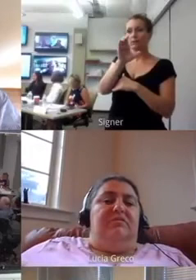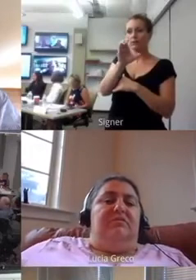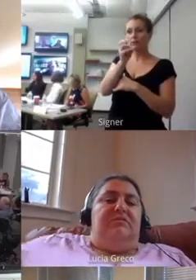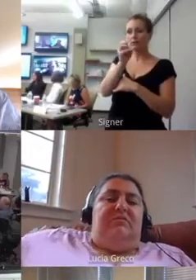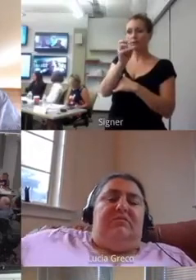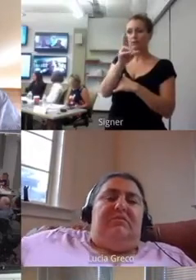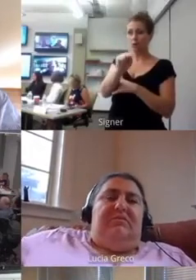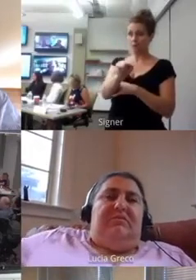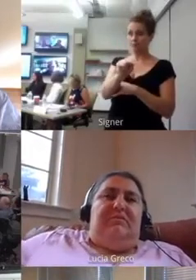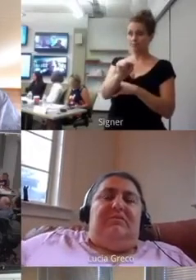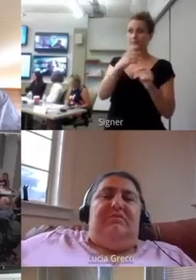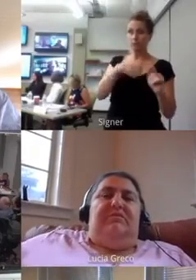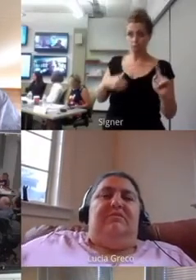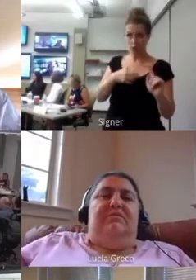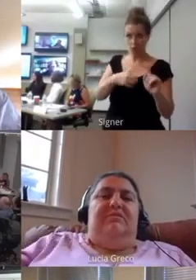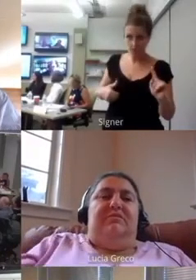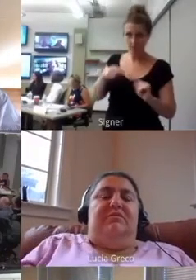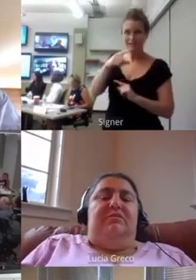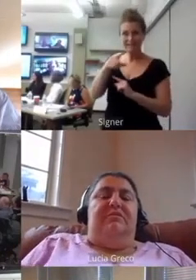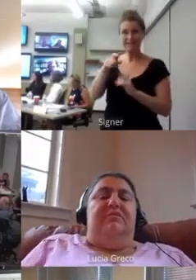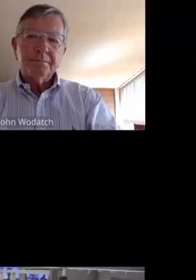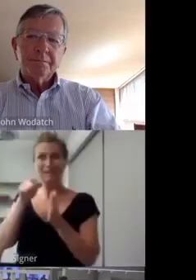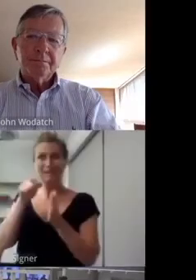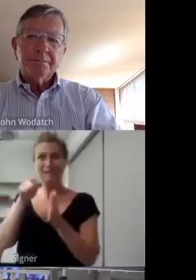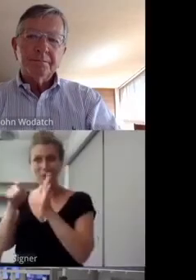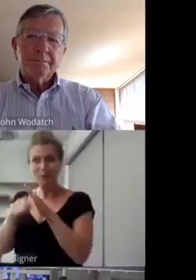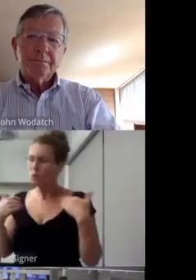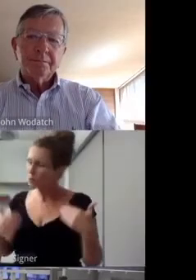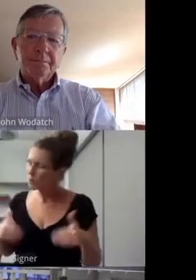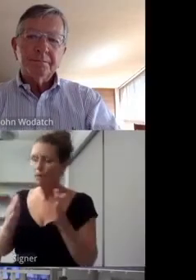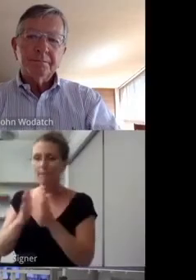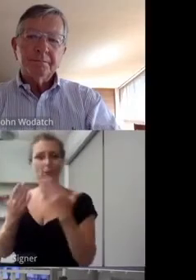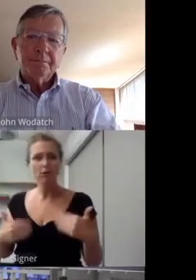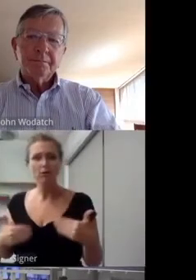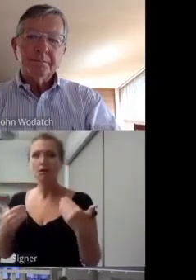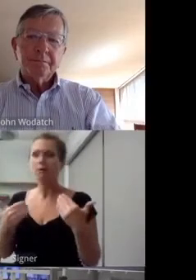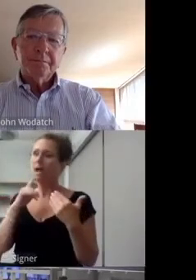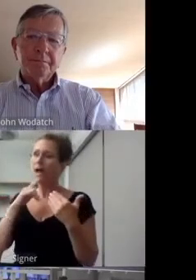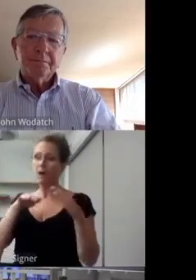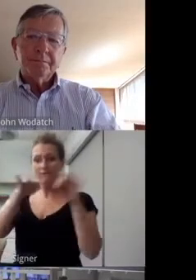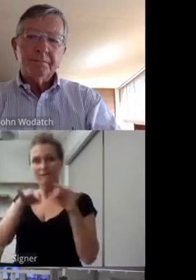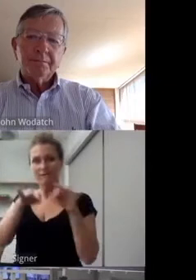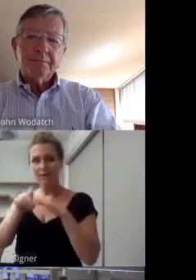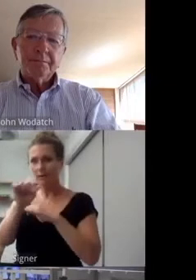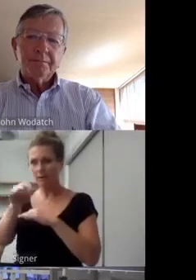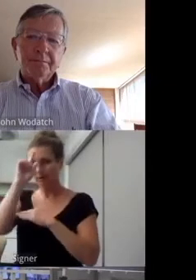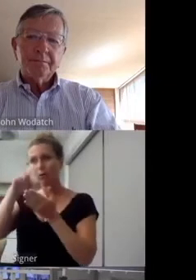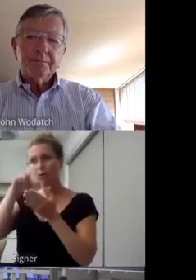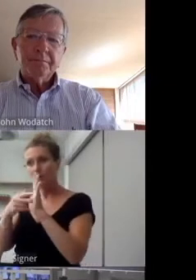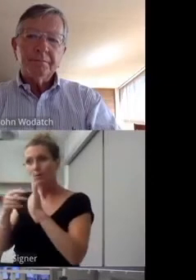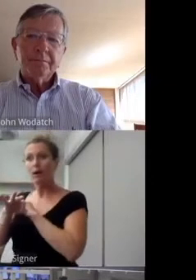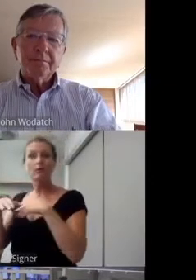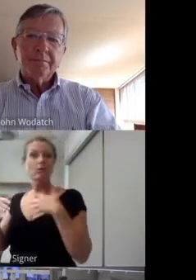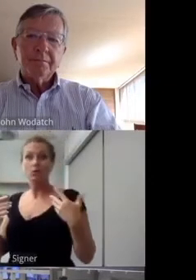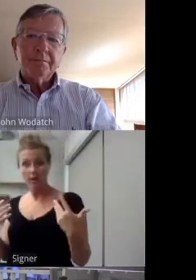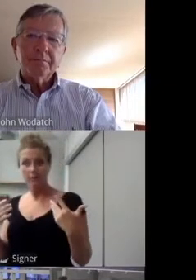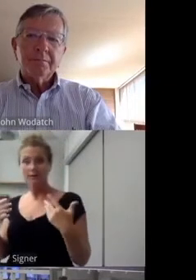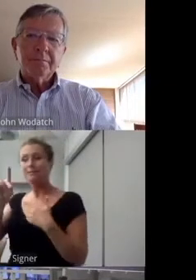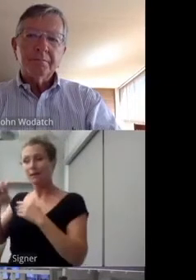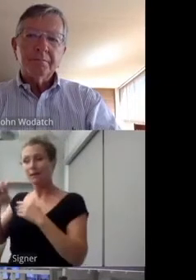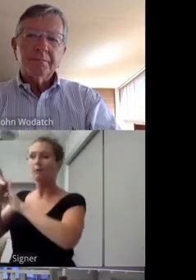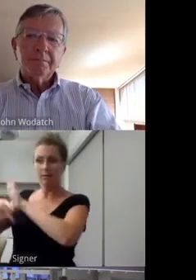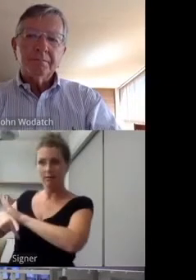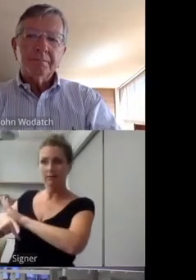defining books on how to define disability for purposes of disability policy, and he's had